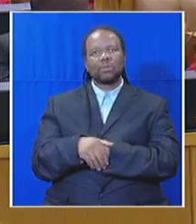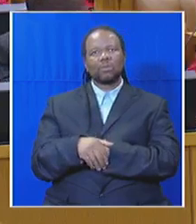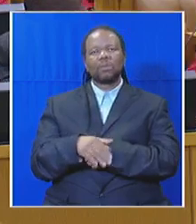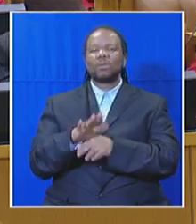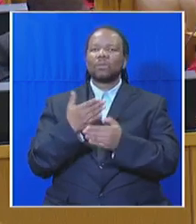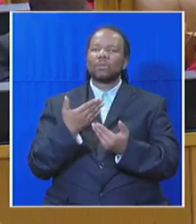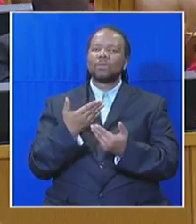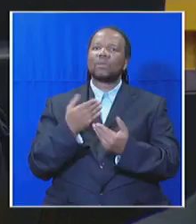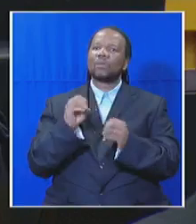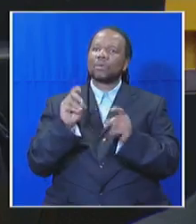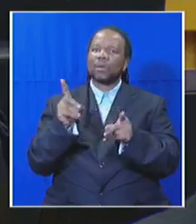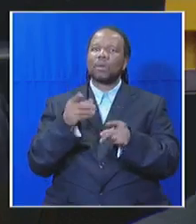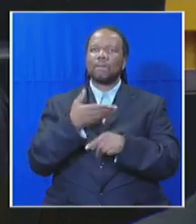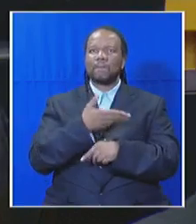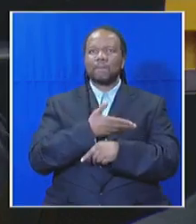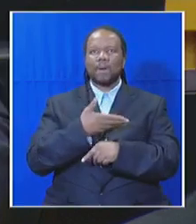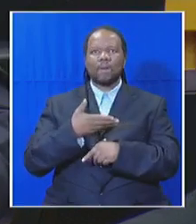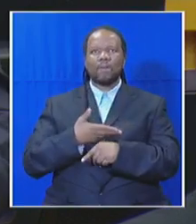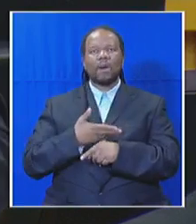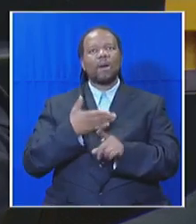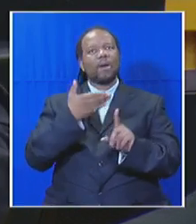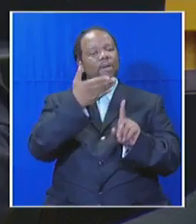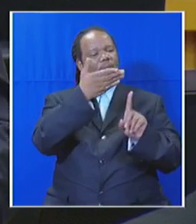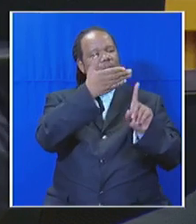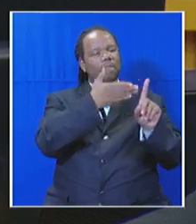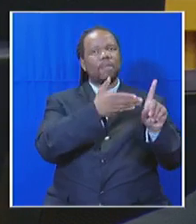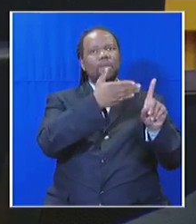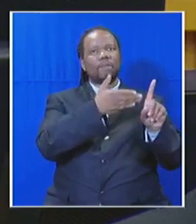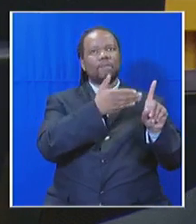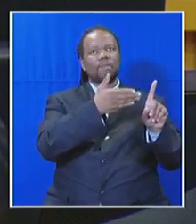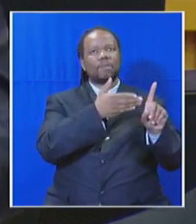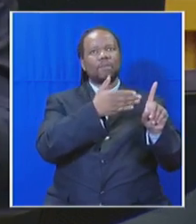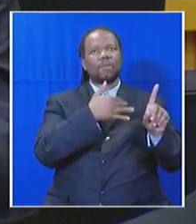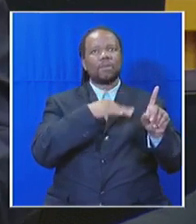Mama. Amalala, Pagama Mslegas, no